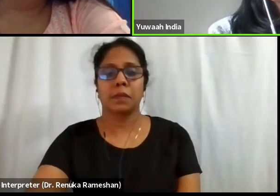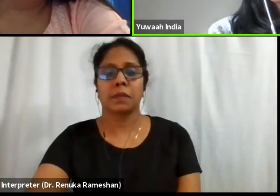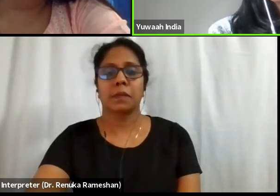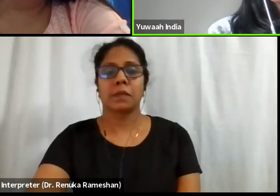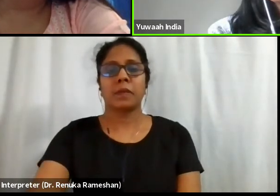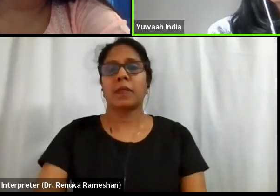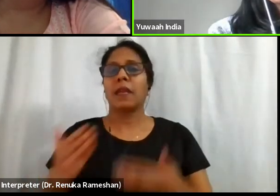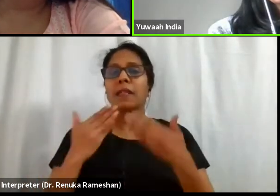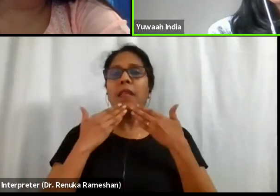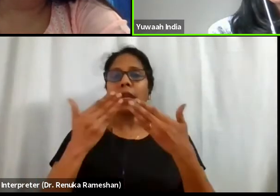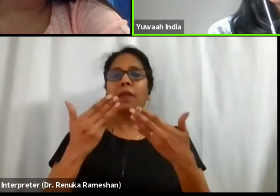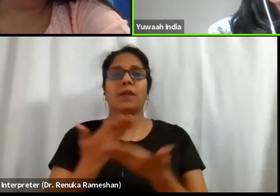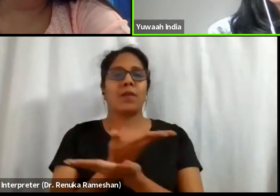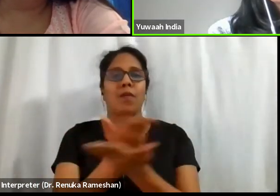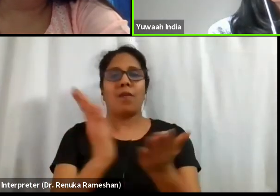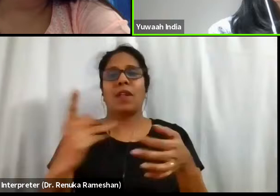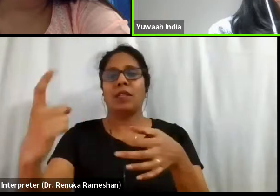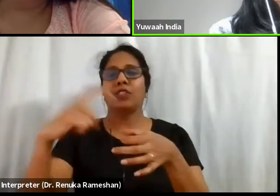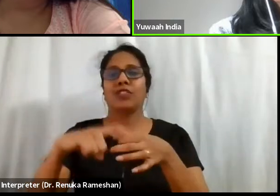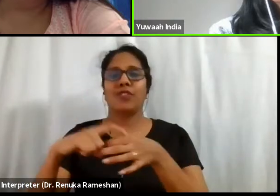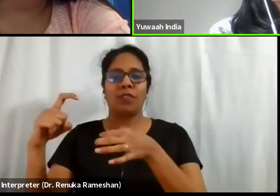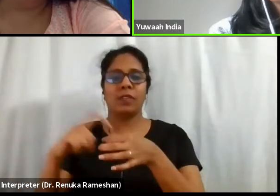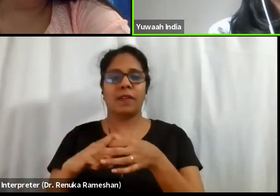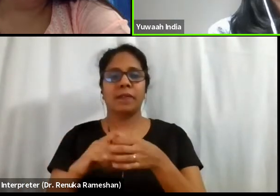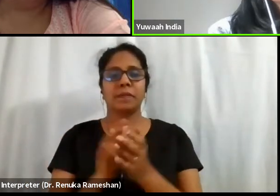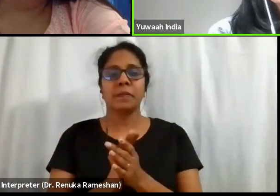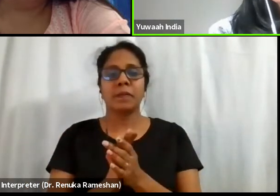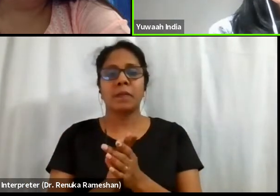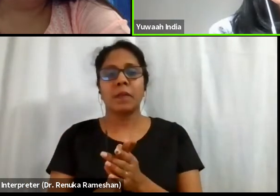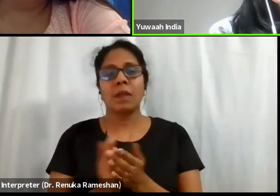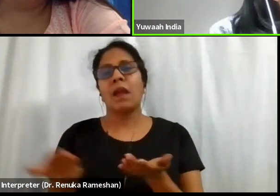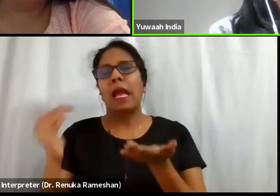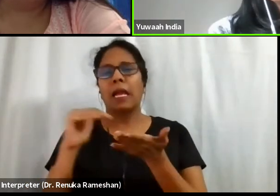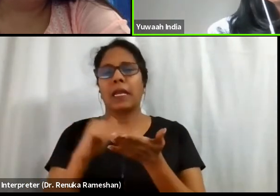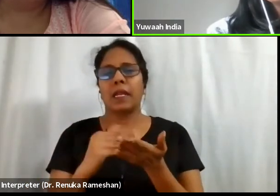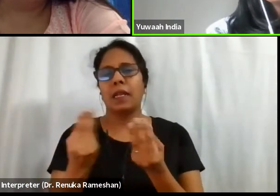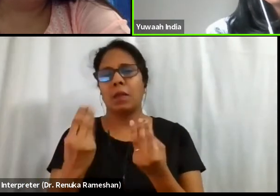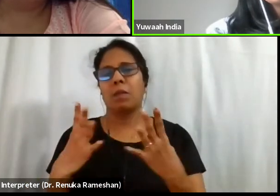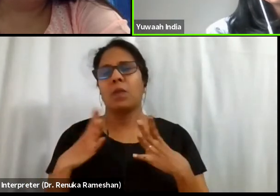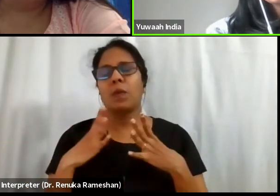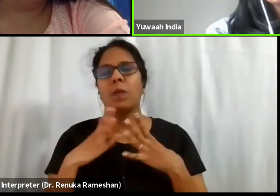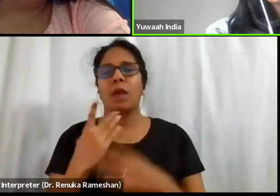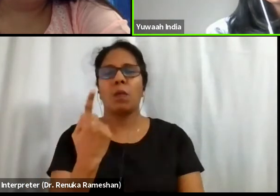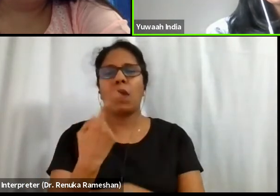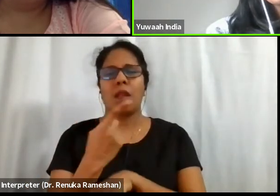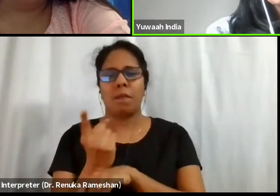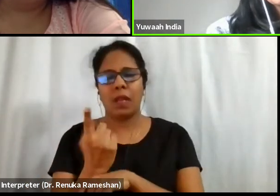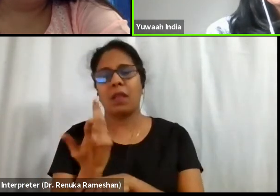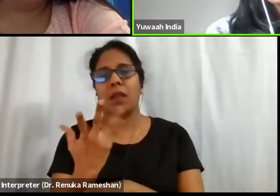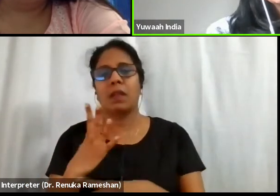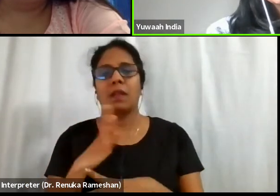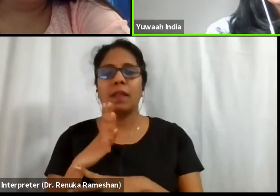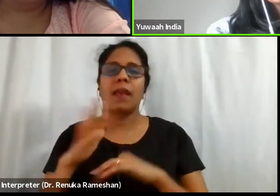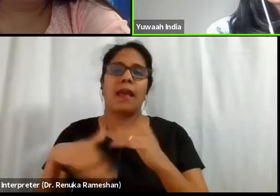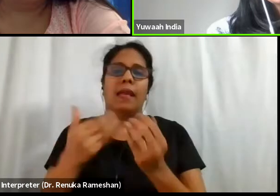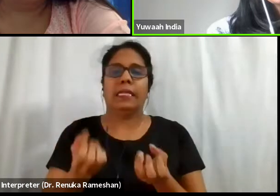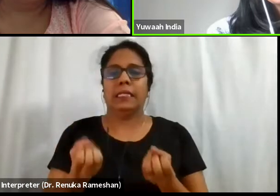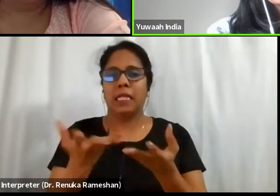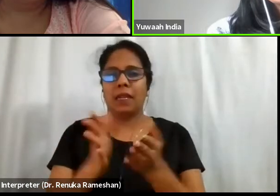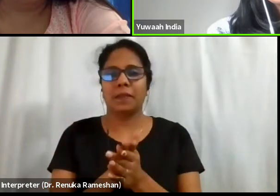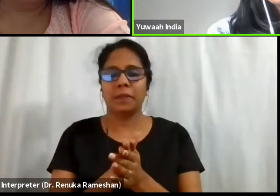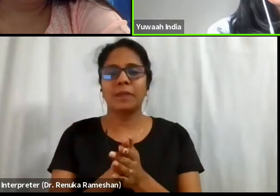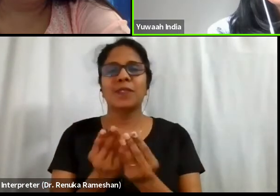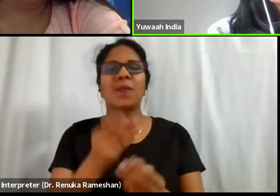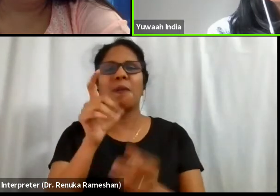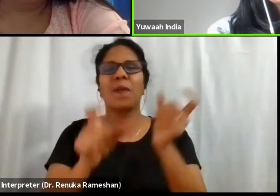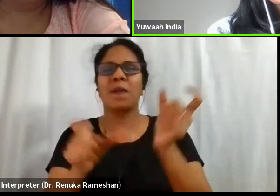Thank you so much for joining, everyone. Again, we'll maybe wait another minute before starting, just to make sure